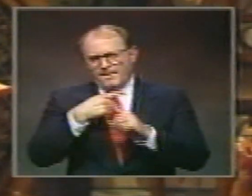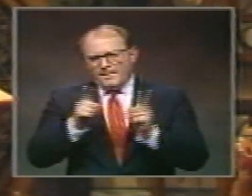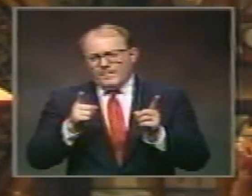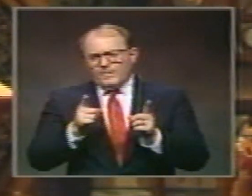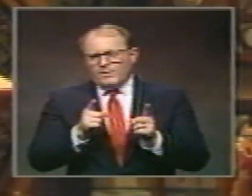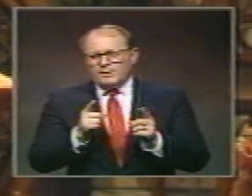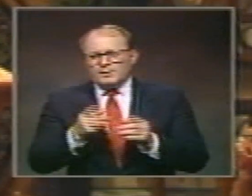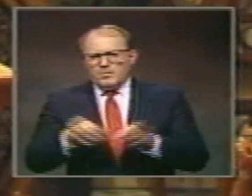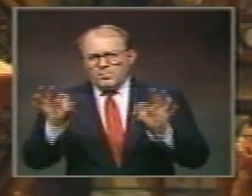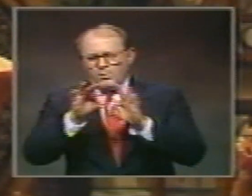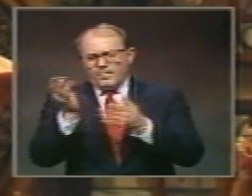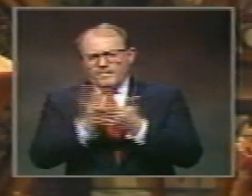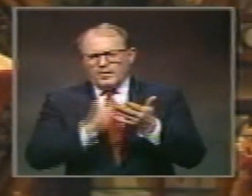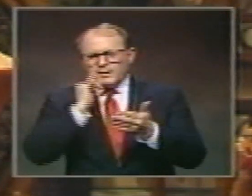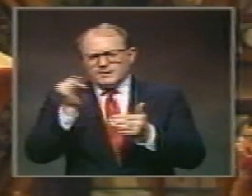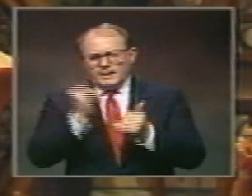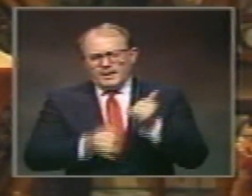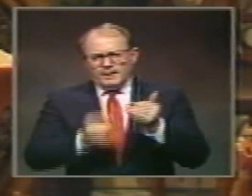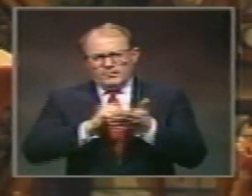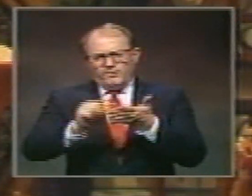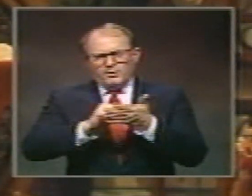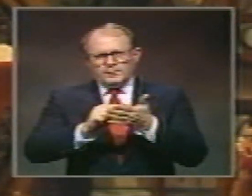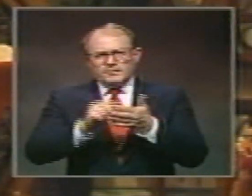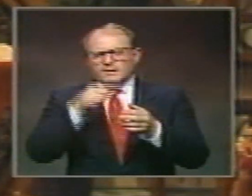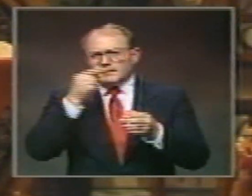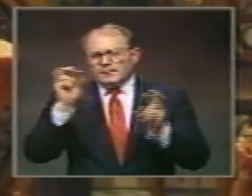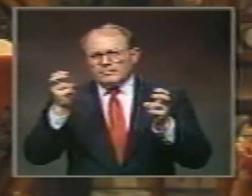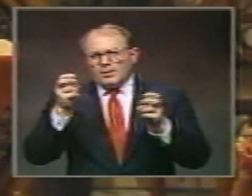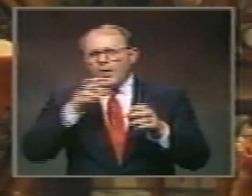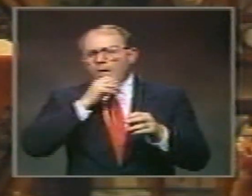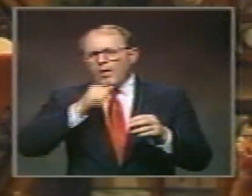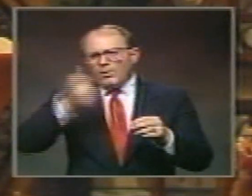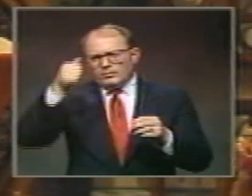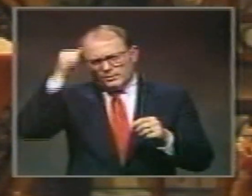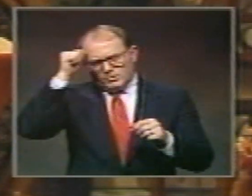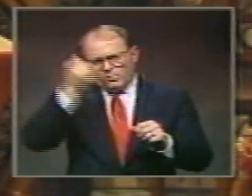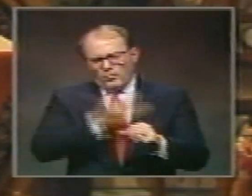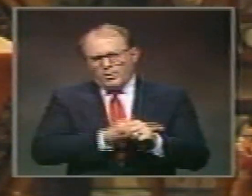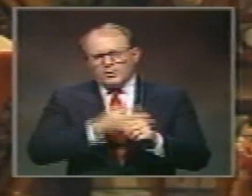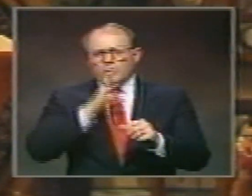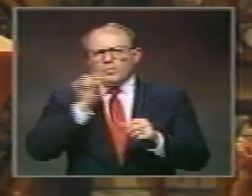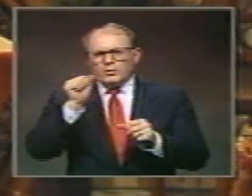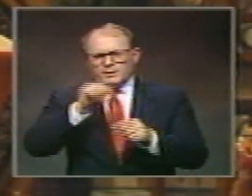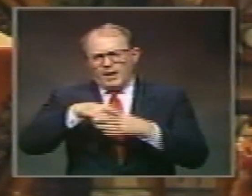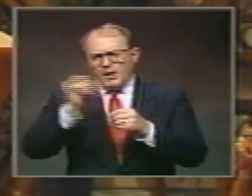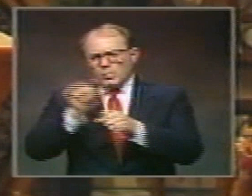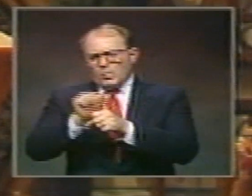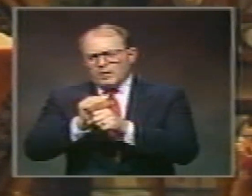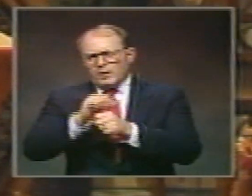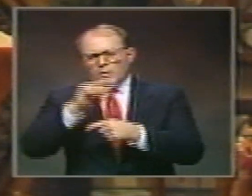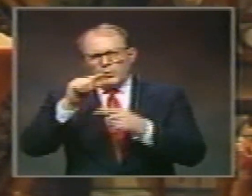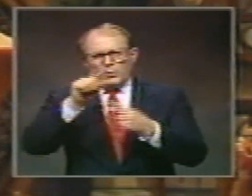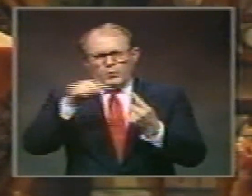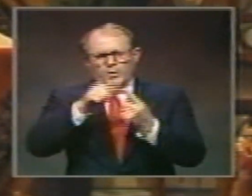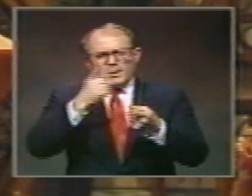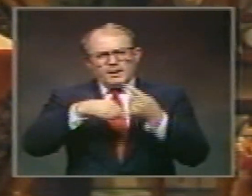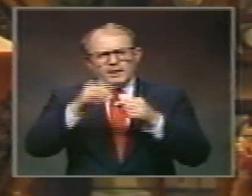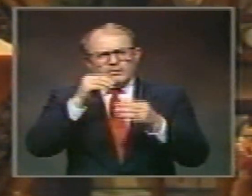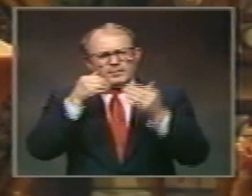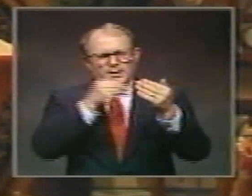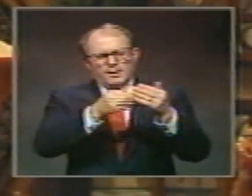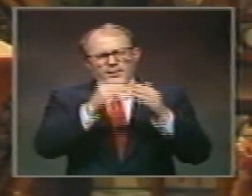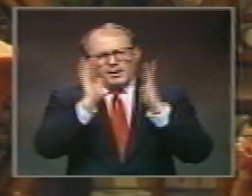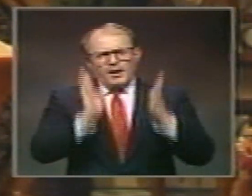at verse 25. And it says, "Now his elder brother was in the field, and as he came and drew nigh to the house, he